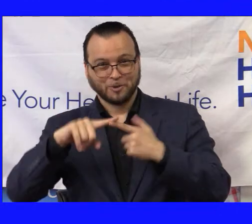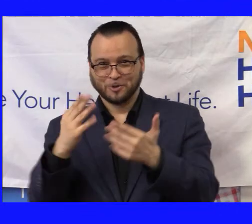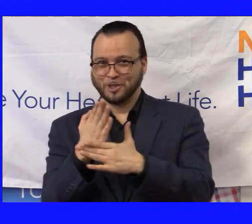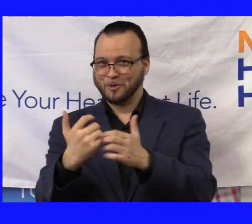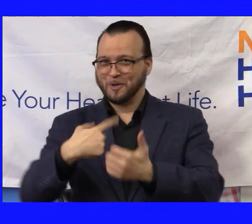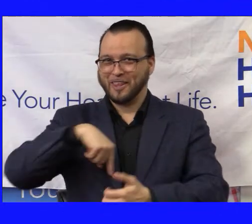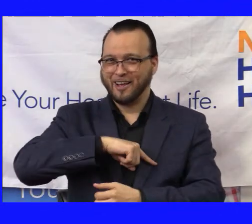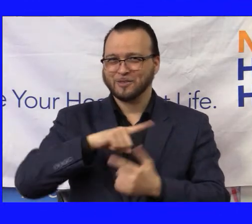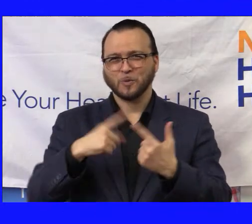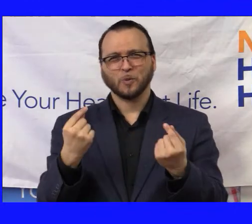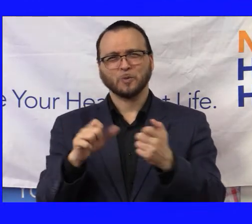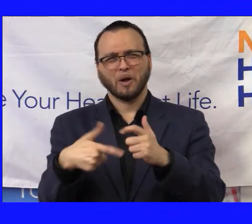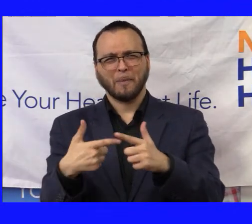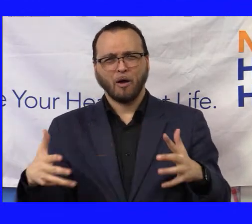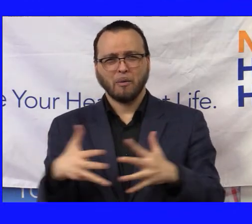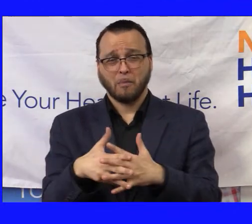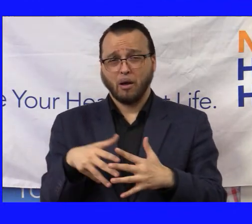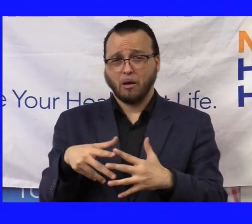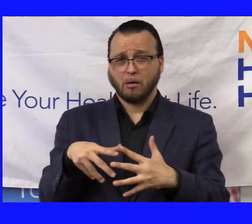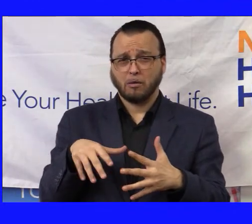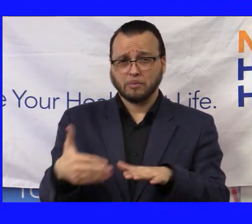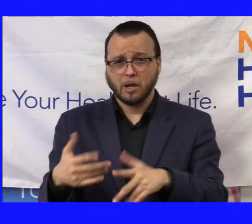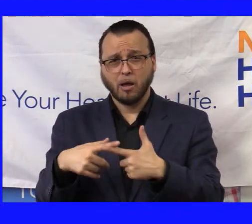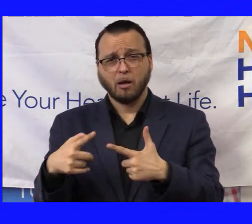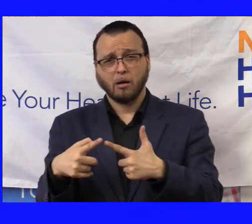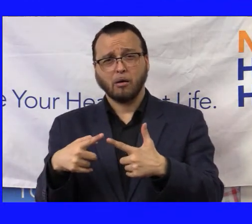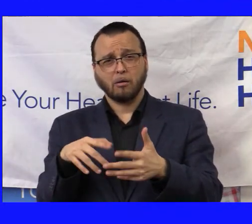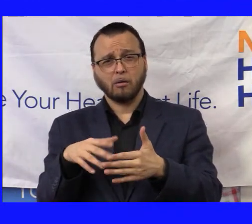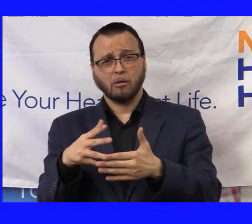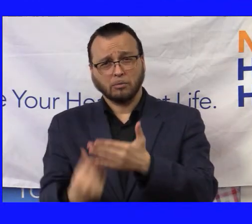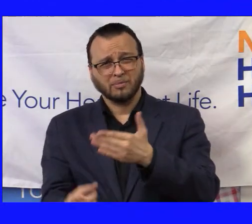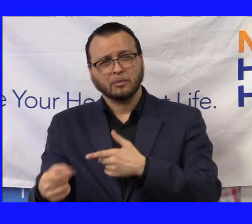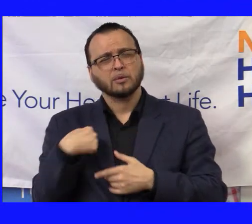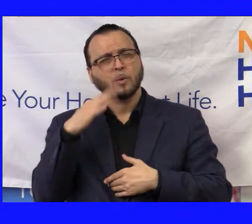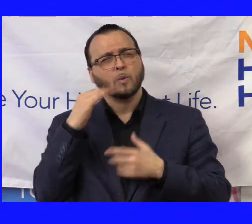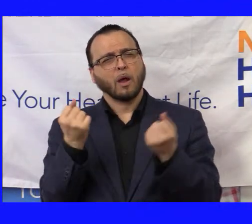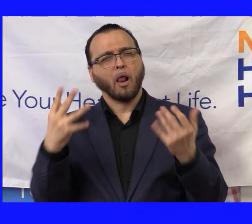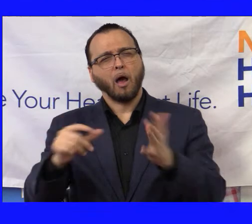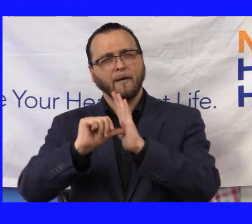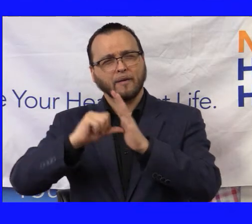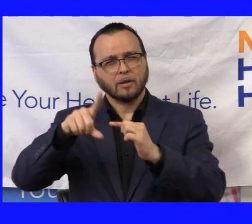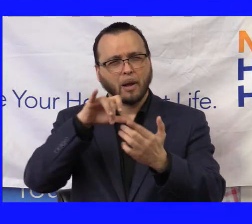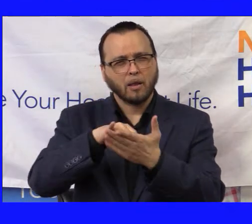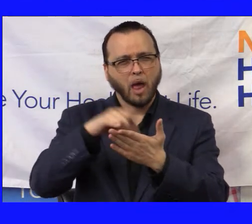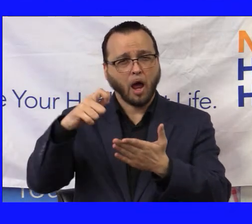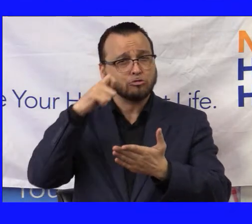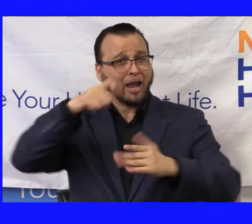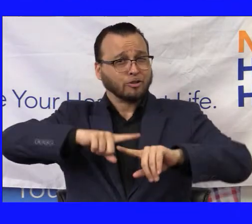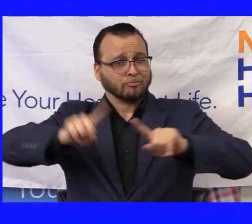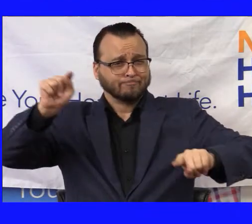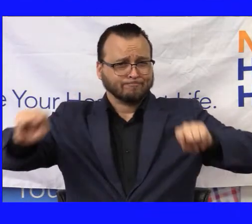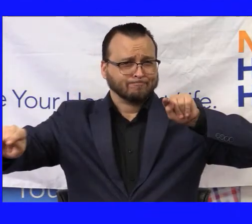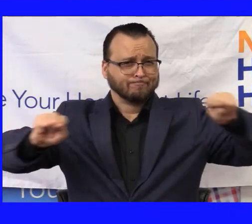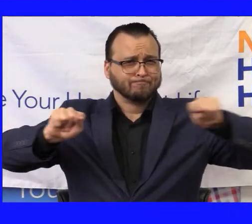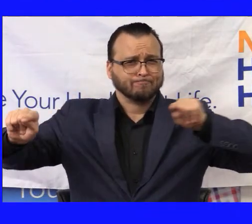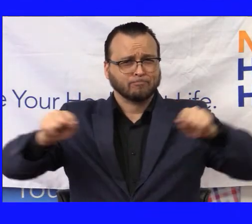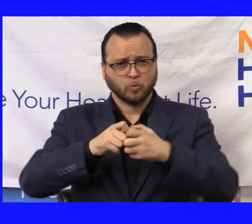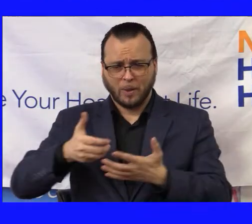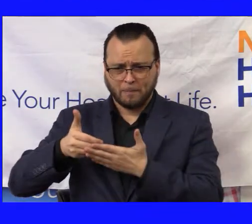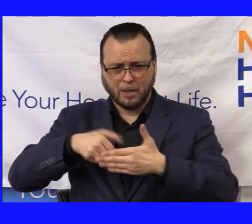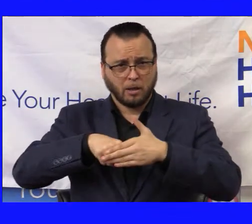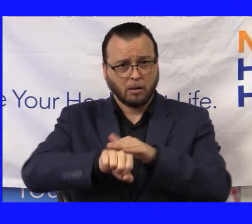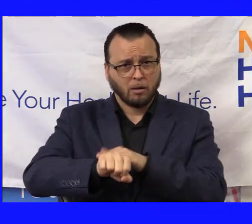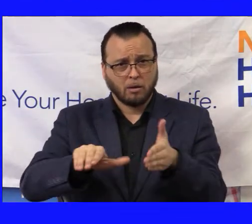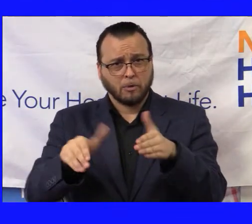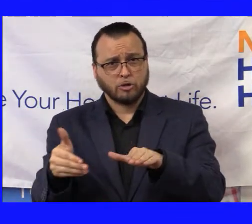we're doing about maternal mortality and morbidity. As you know, there's been a lot of emphasis on that and the racial disparity in our maternal mortality